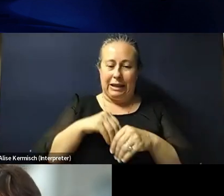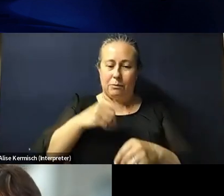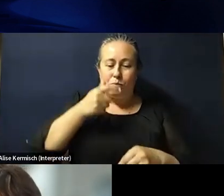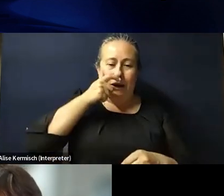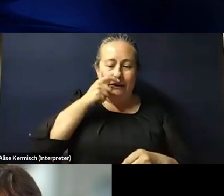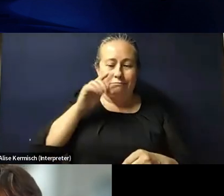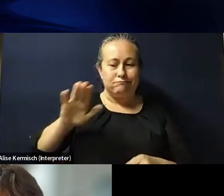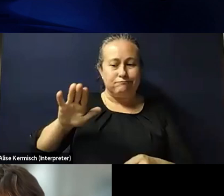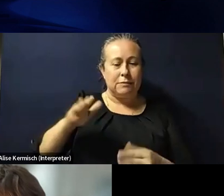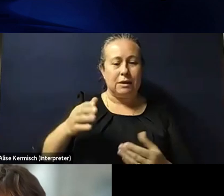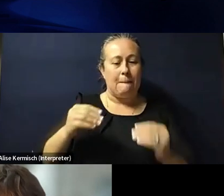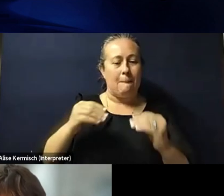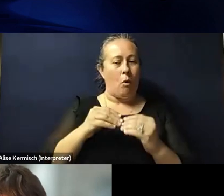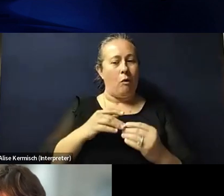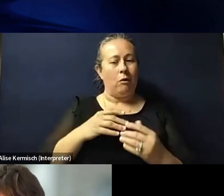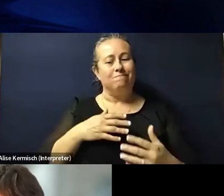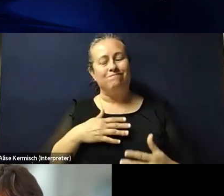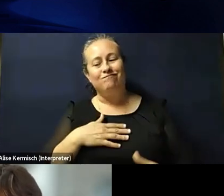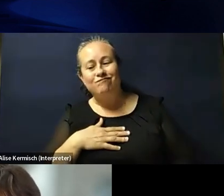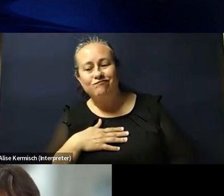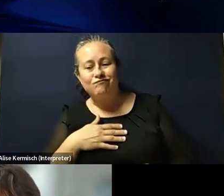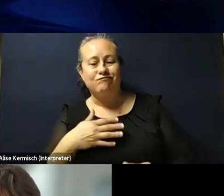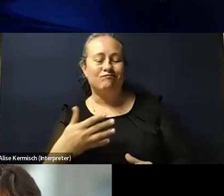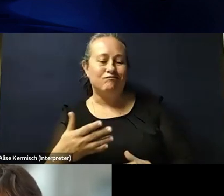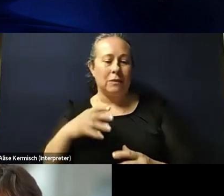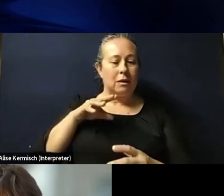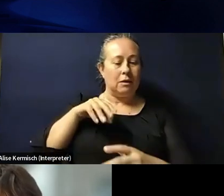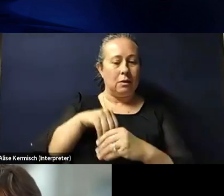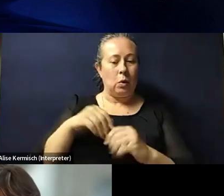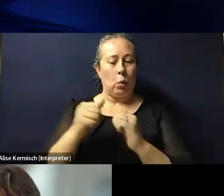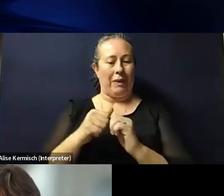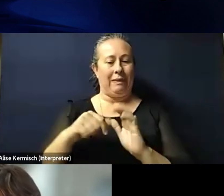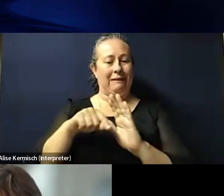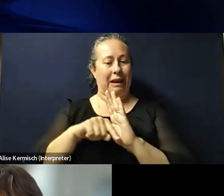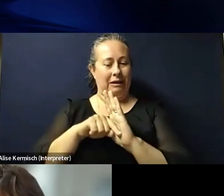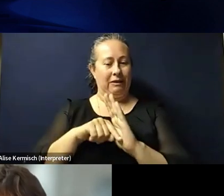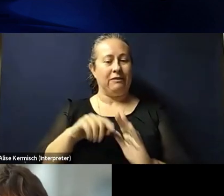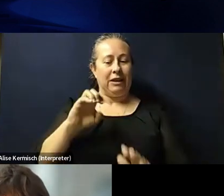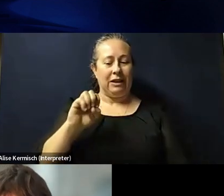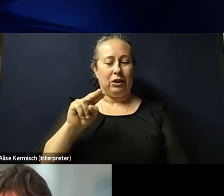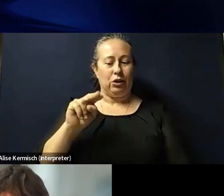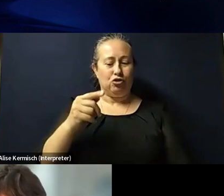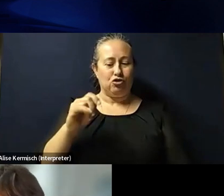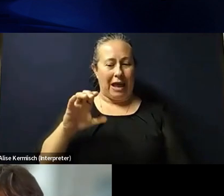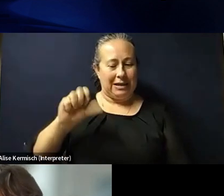were slightly more reluctant to engage in so-called negative eugenics. You know, they weren't kind of